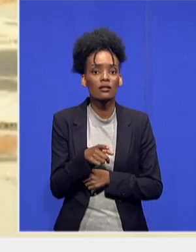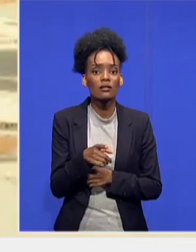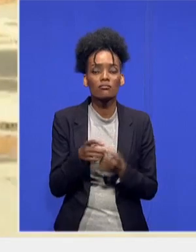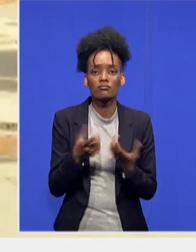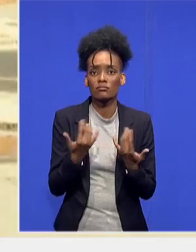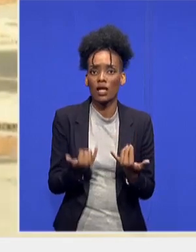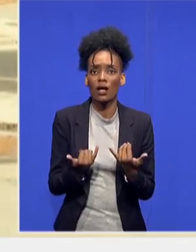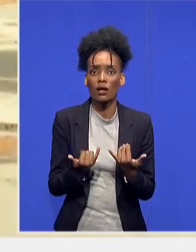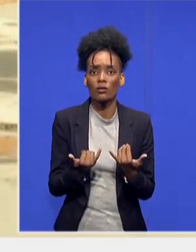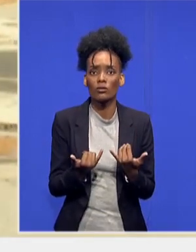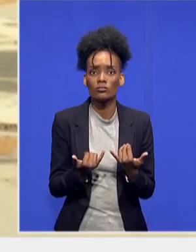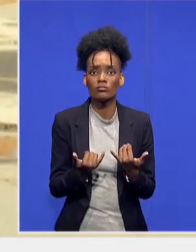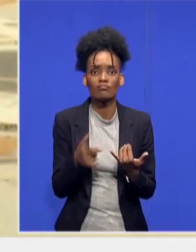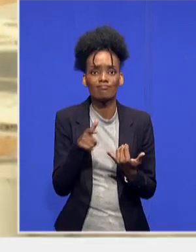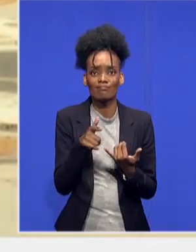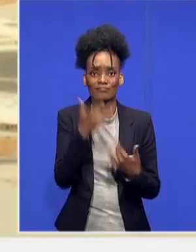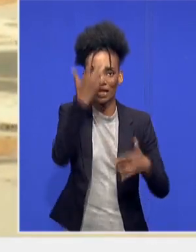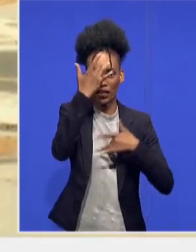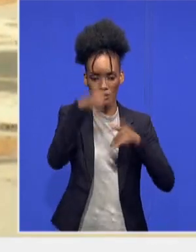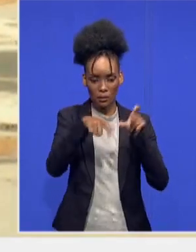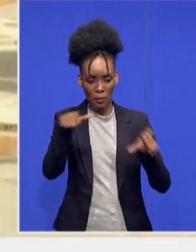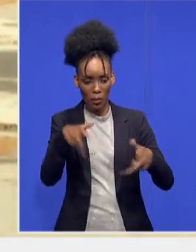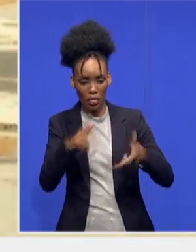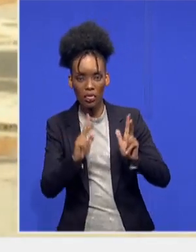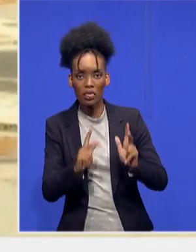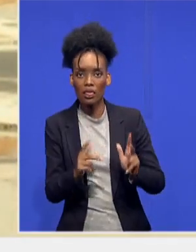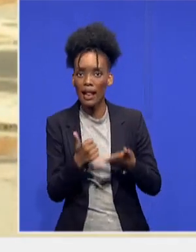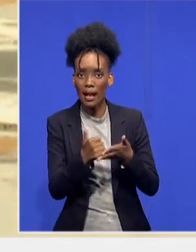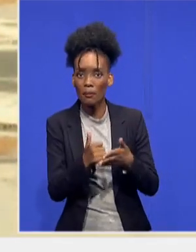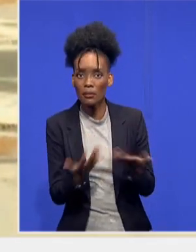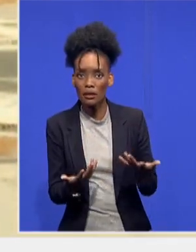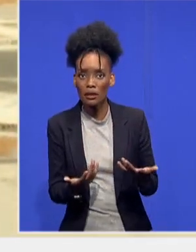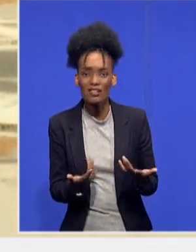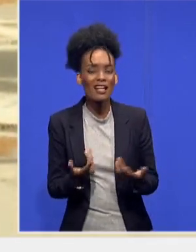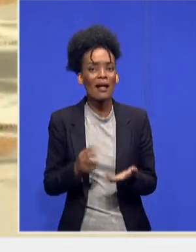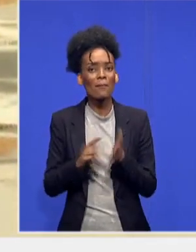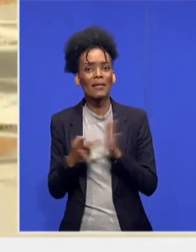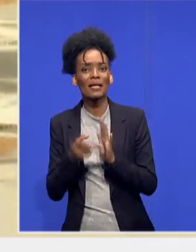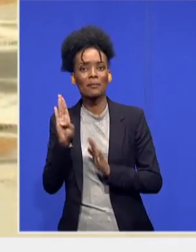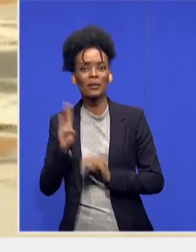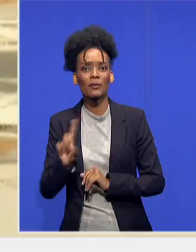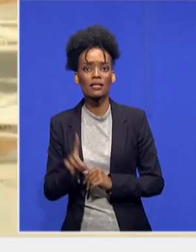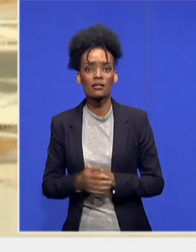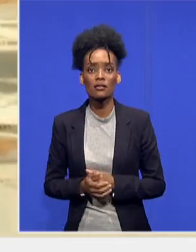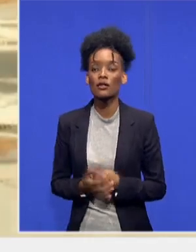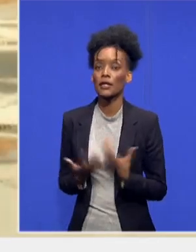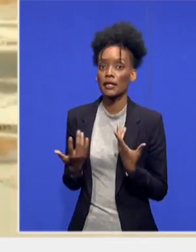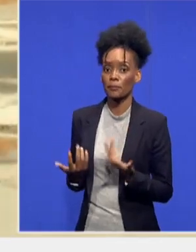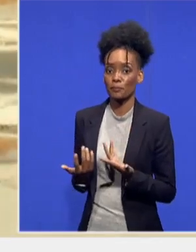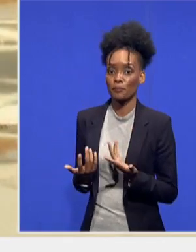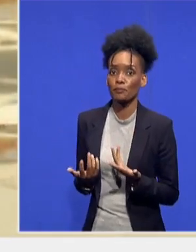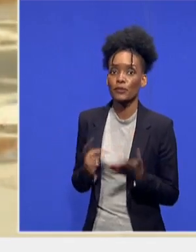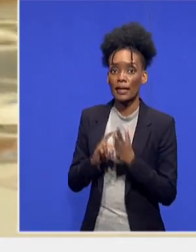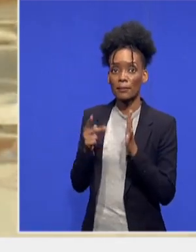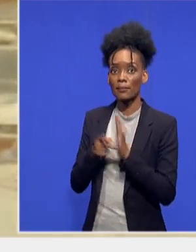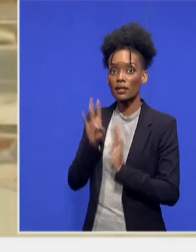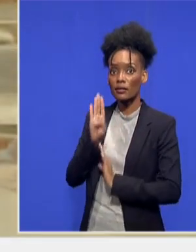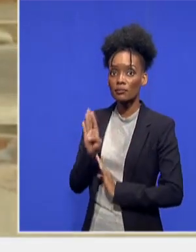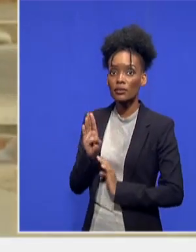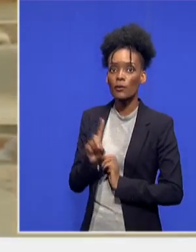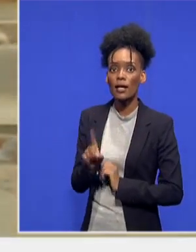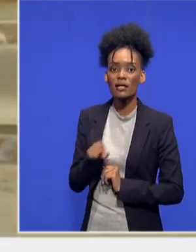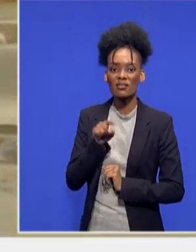been left unattended to? Well, contingency plan is that those patients that are strong